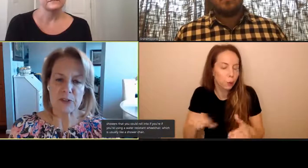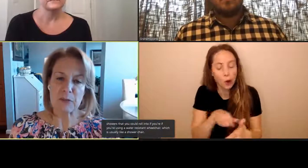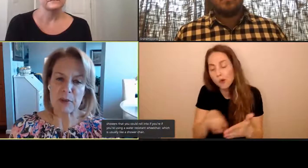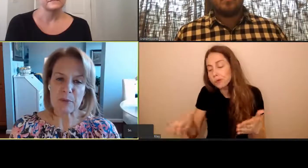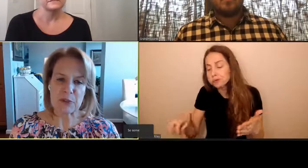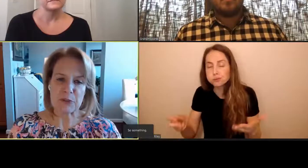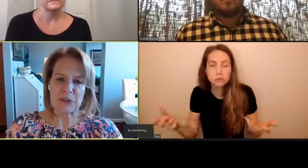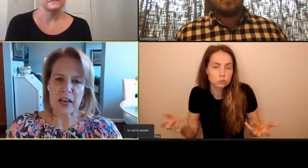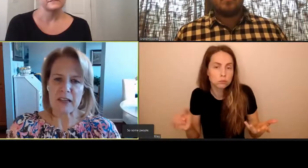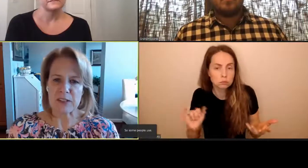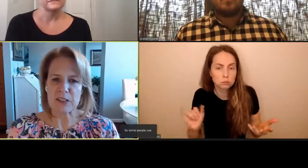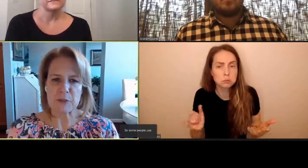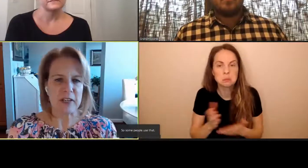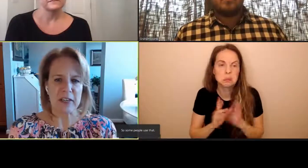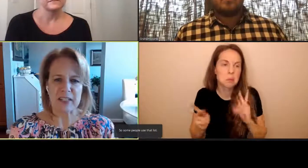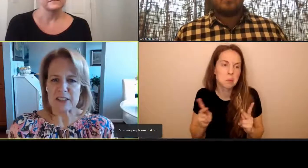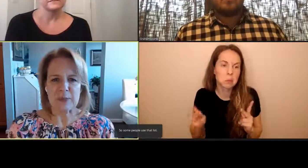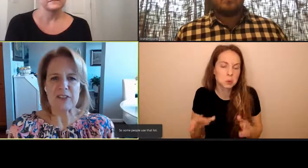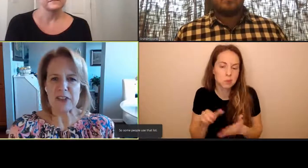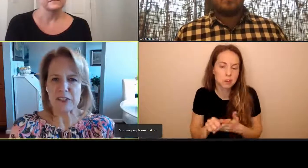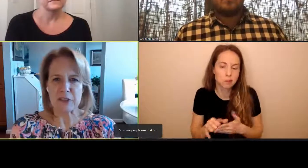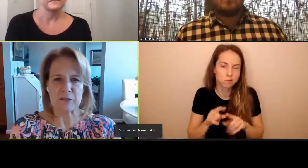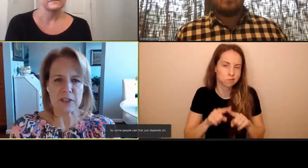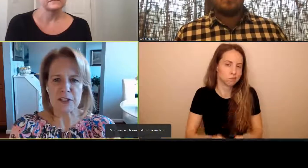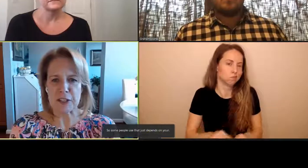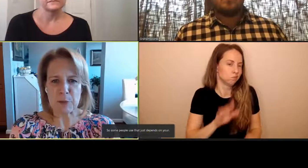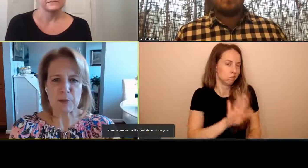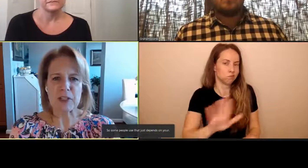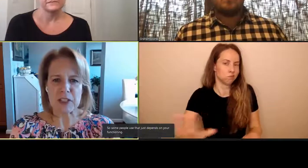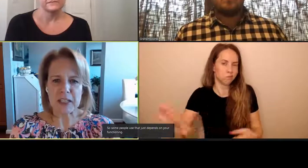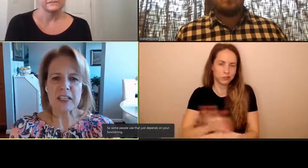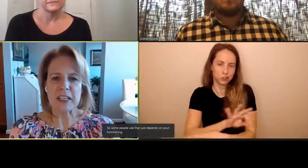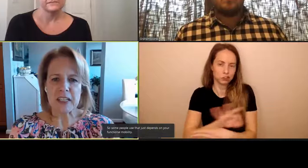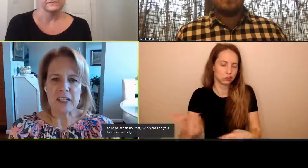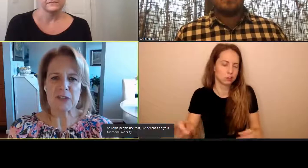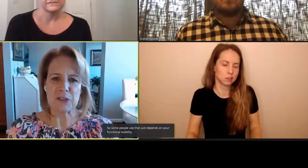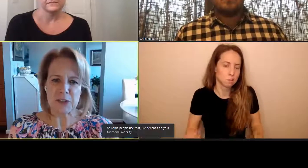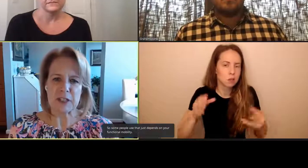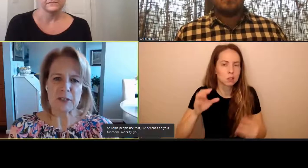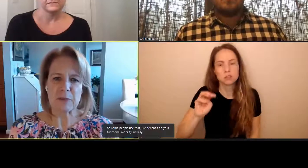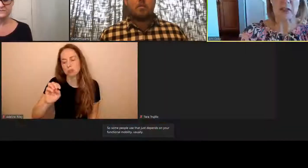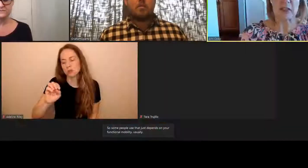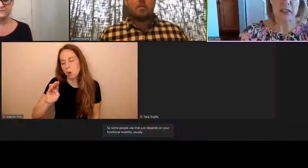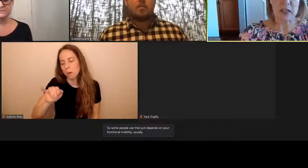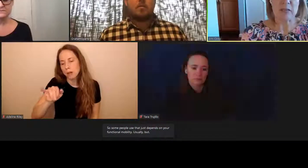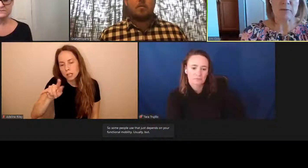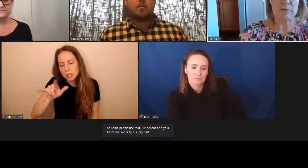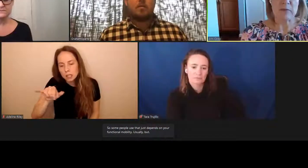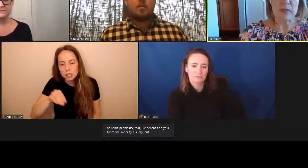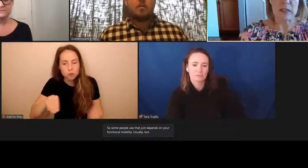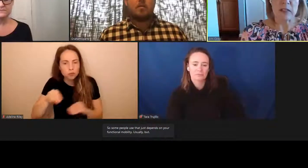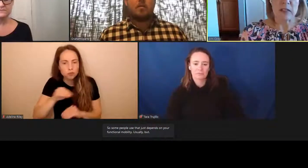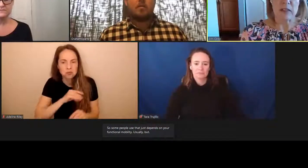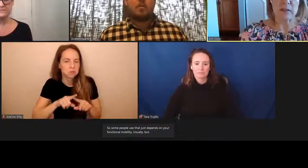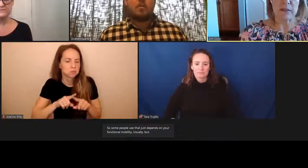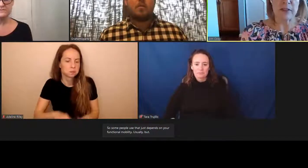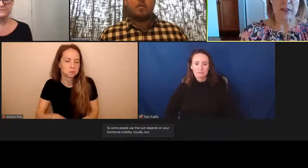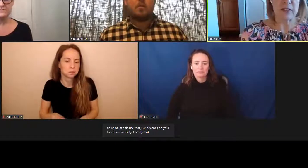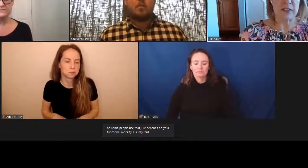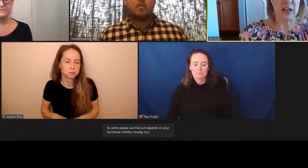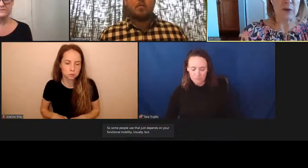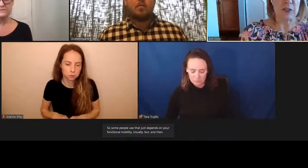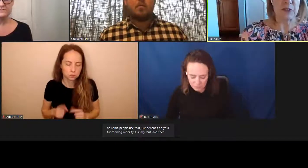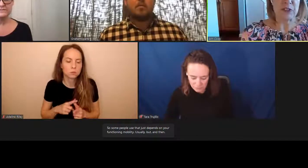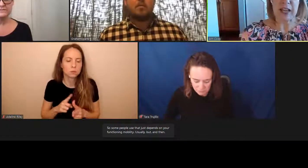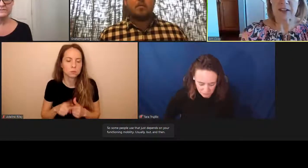So some people use that. Just it depends on your function and mobility, usually. But and